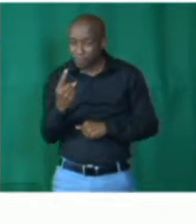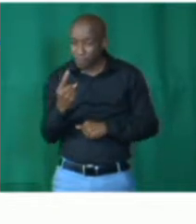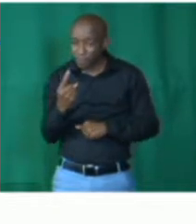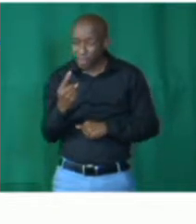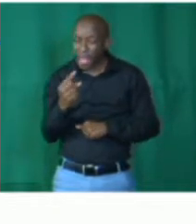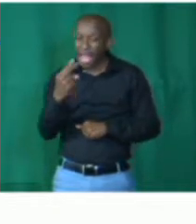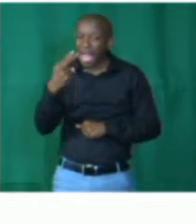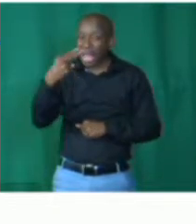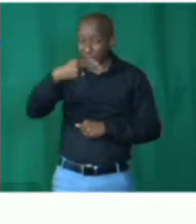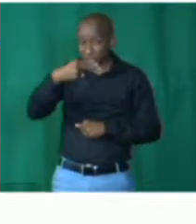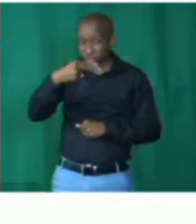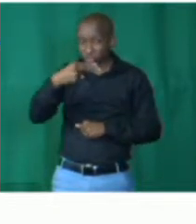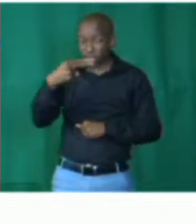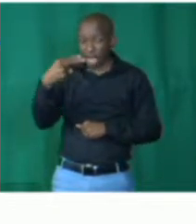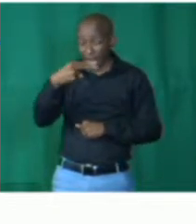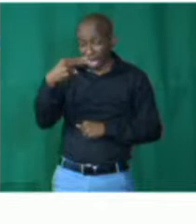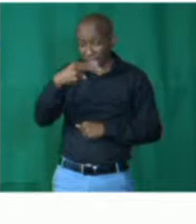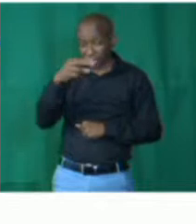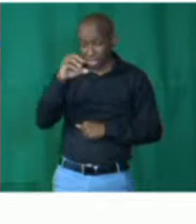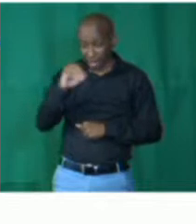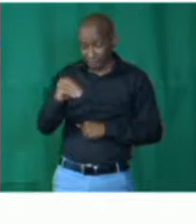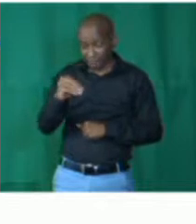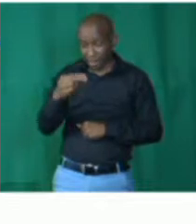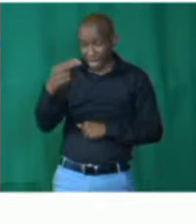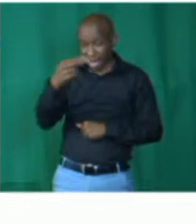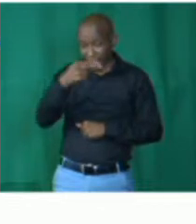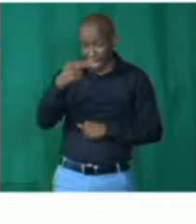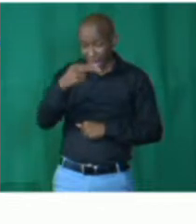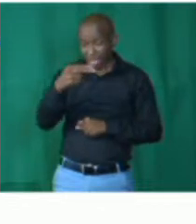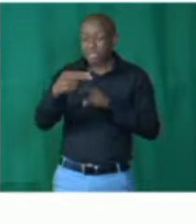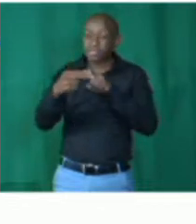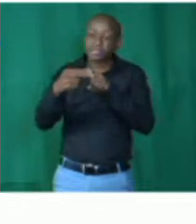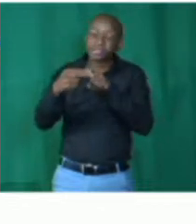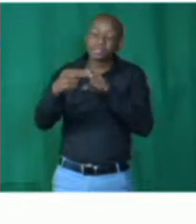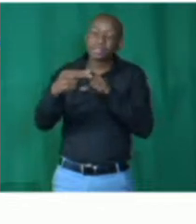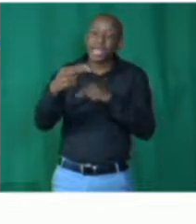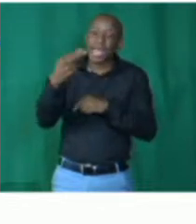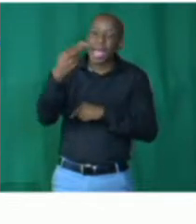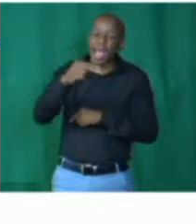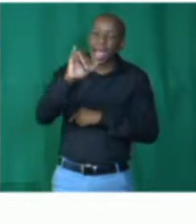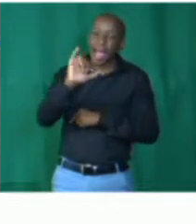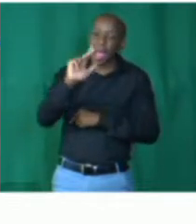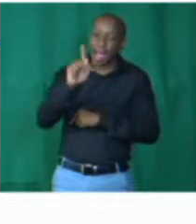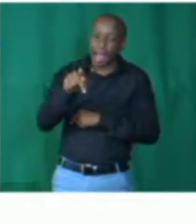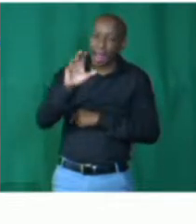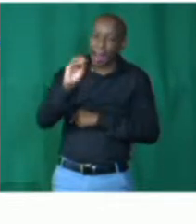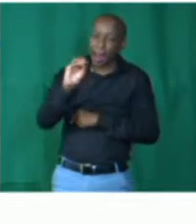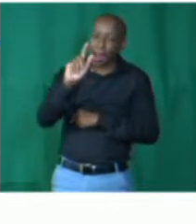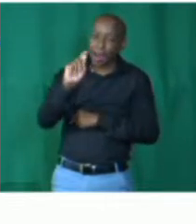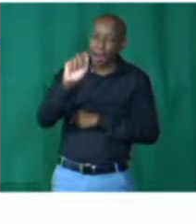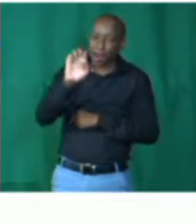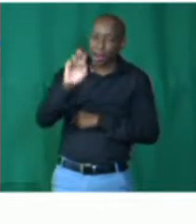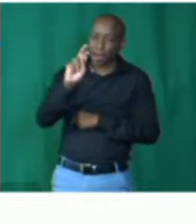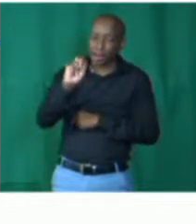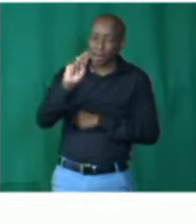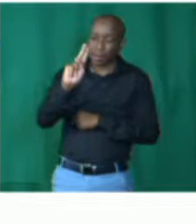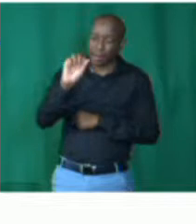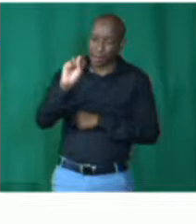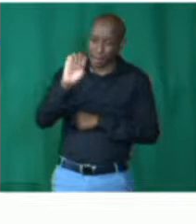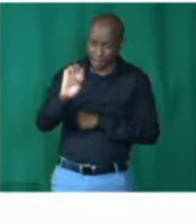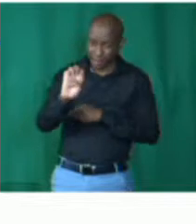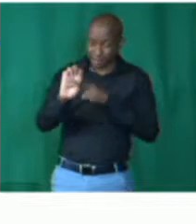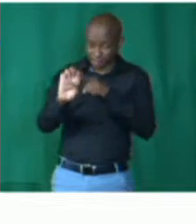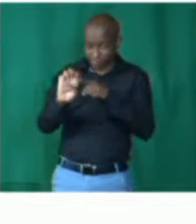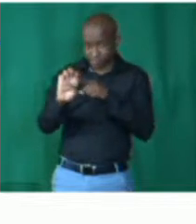I'm marking with H. Side AB is called the hypotenuse side. Okay, it's called the hypotenuse